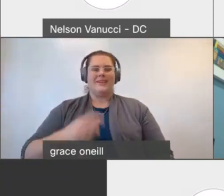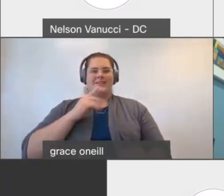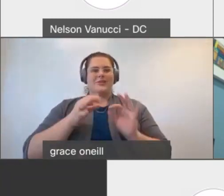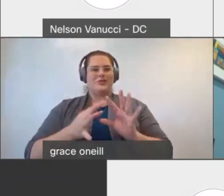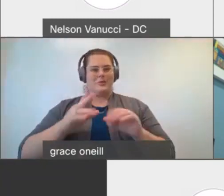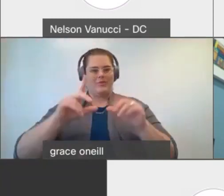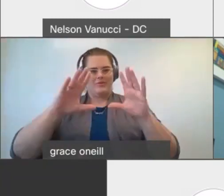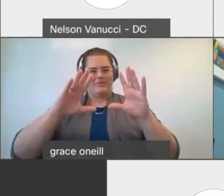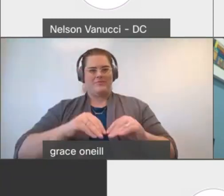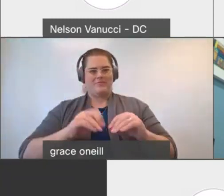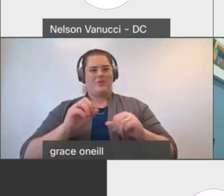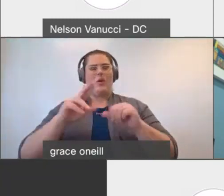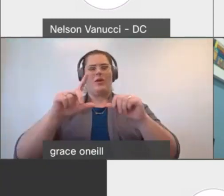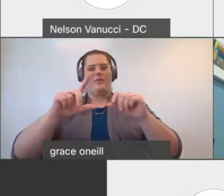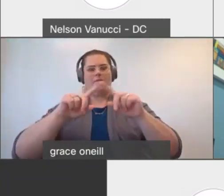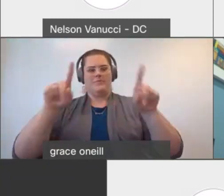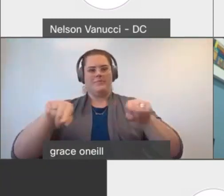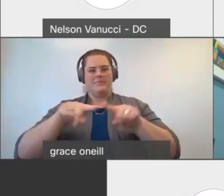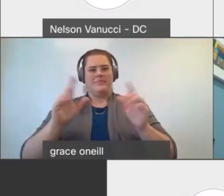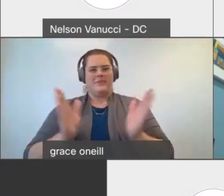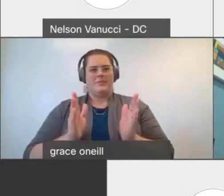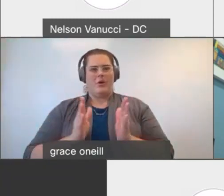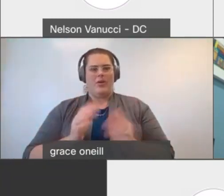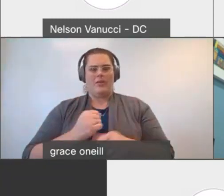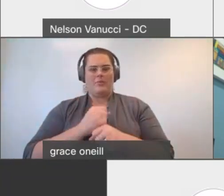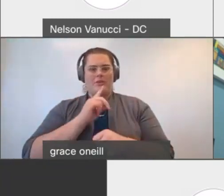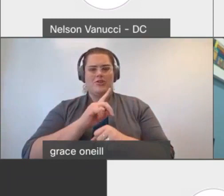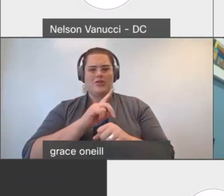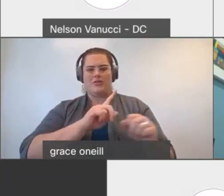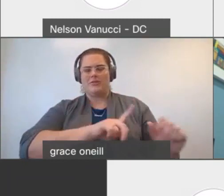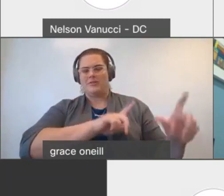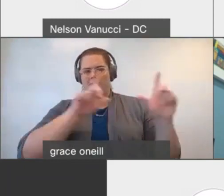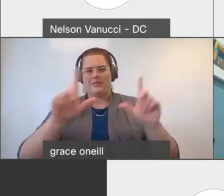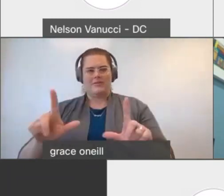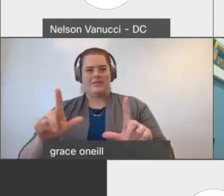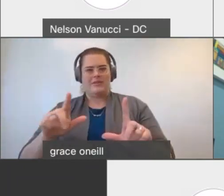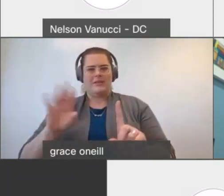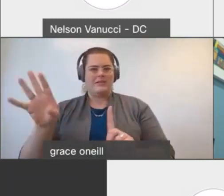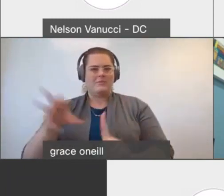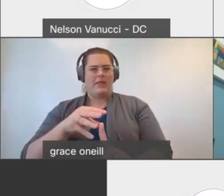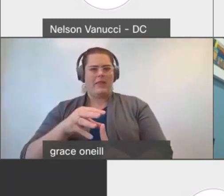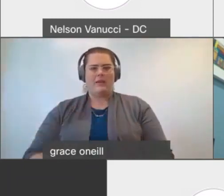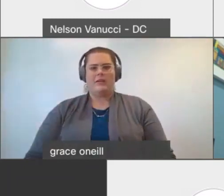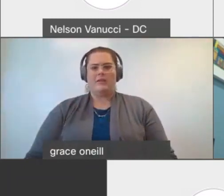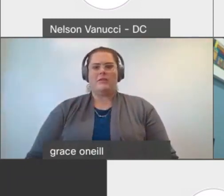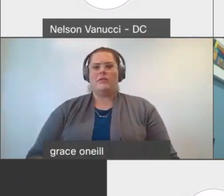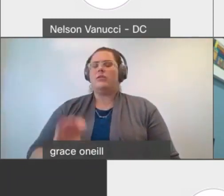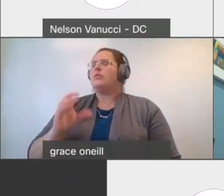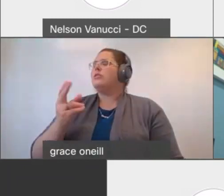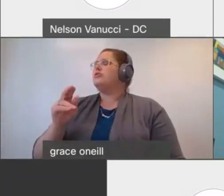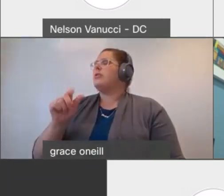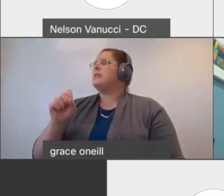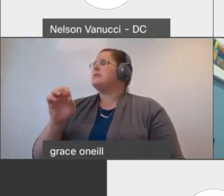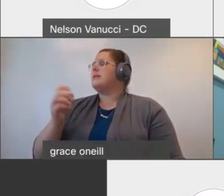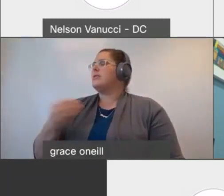switched. Just if we could make sure for folks who rely. Yeah, sure, Lisa, can you give me back host right, please?